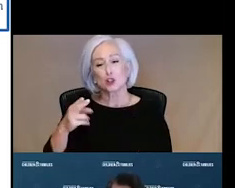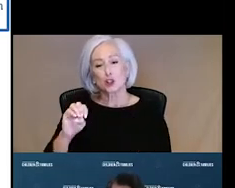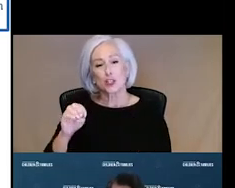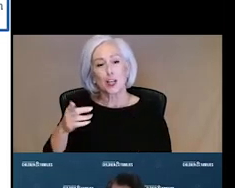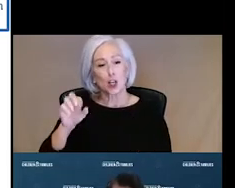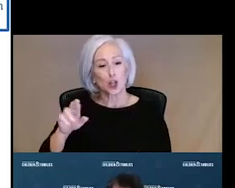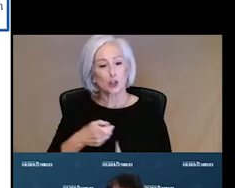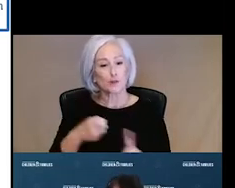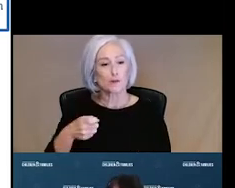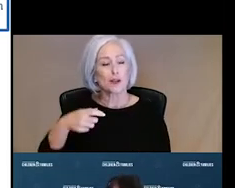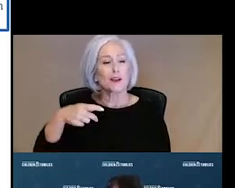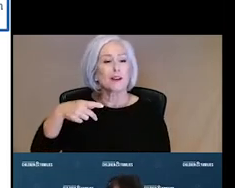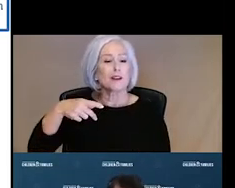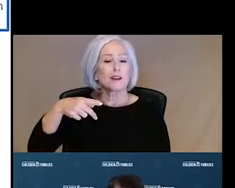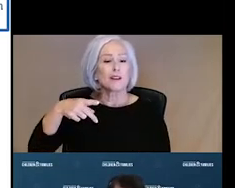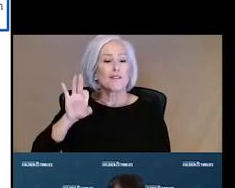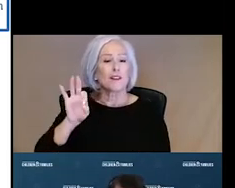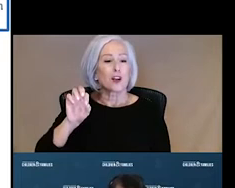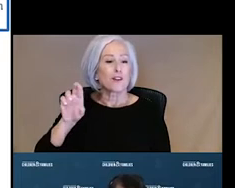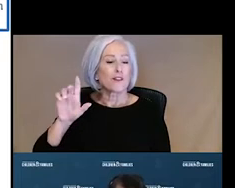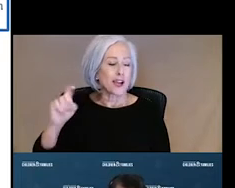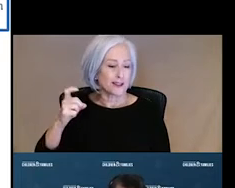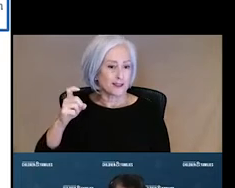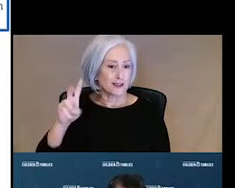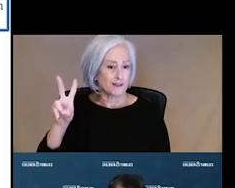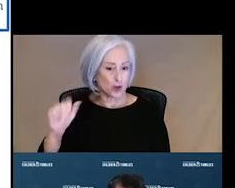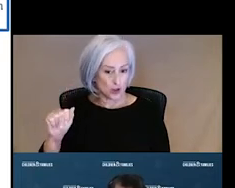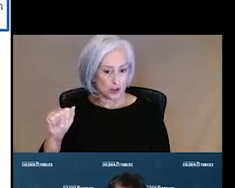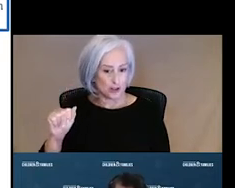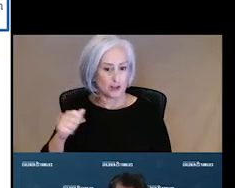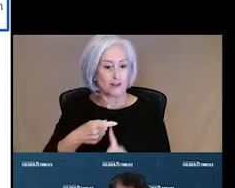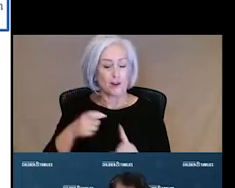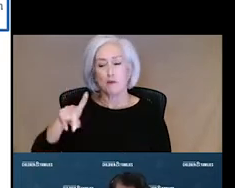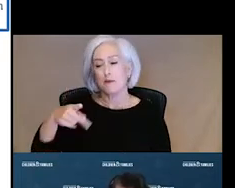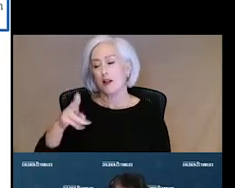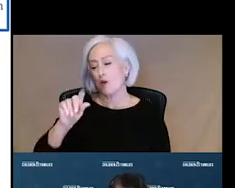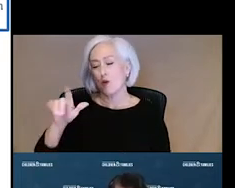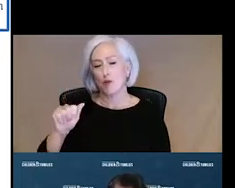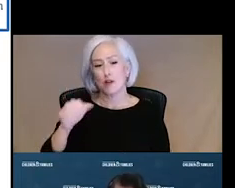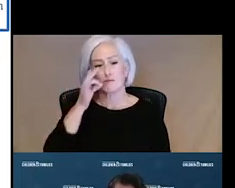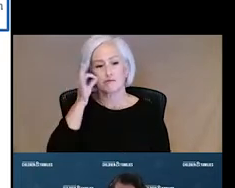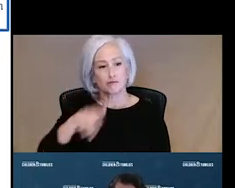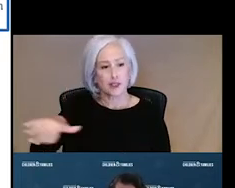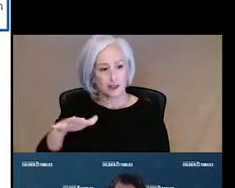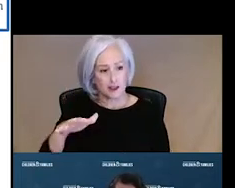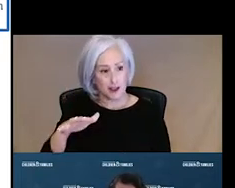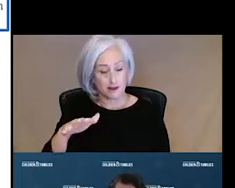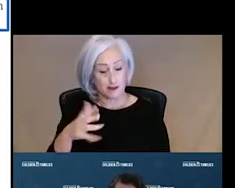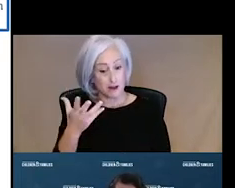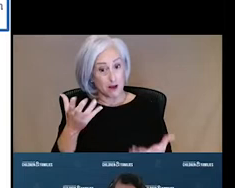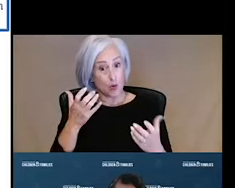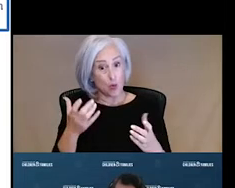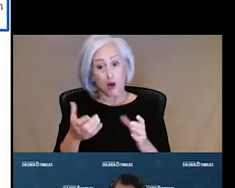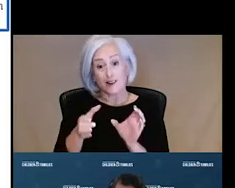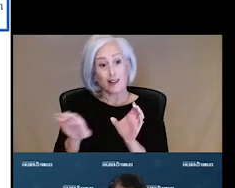the Powhatan tribal lands. Closed captioning will be available during this training. To access closed captioning, please click the